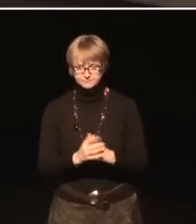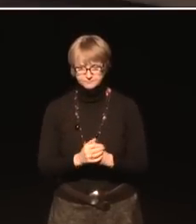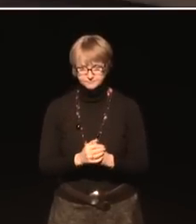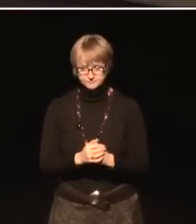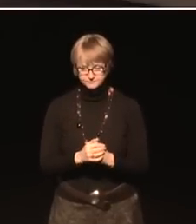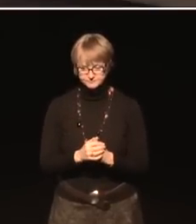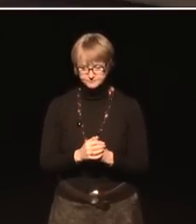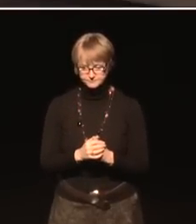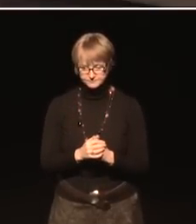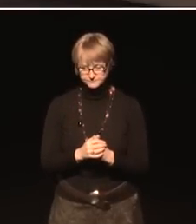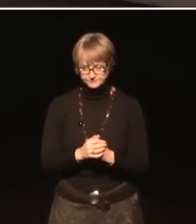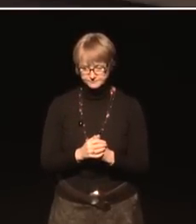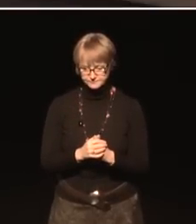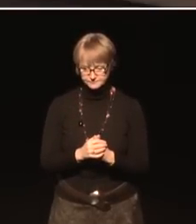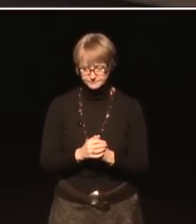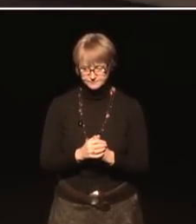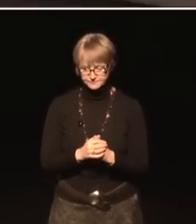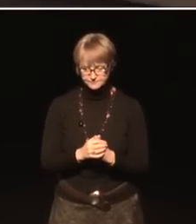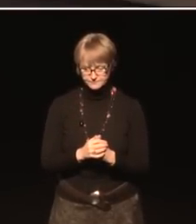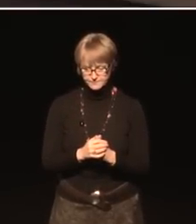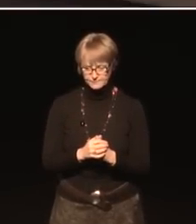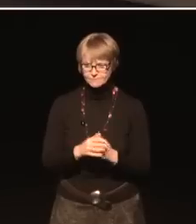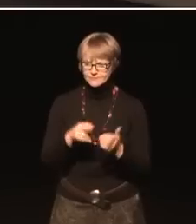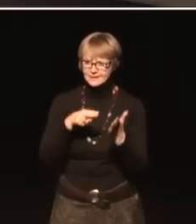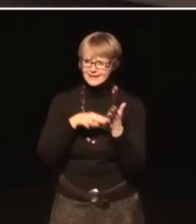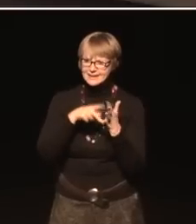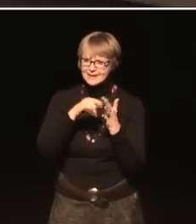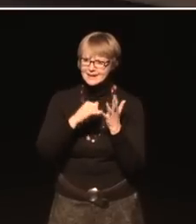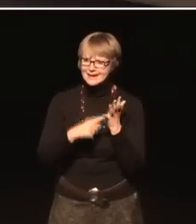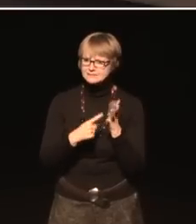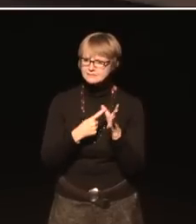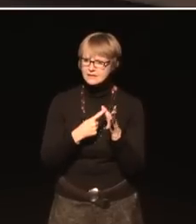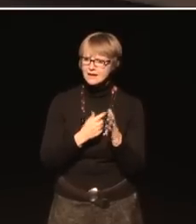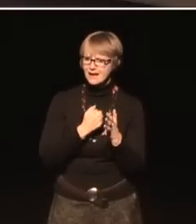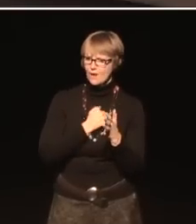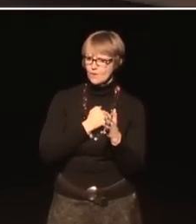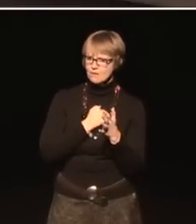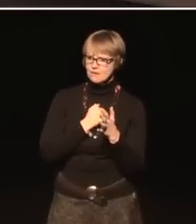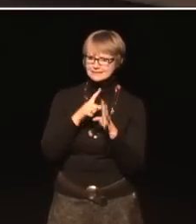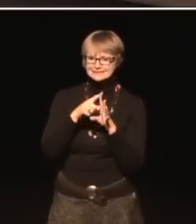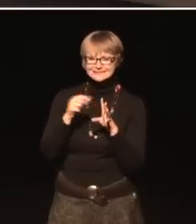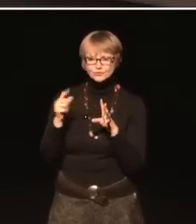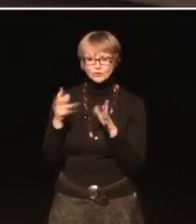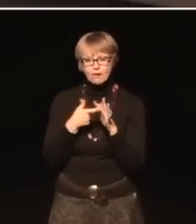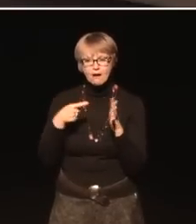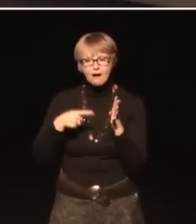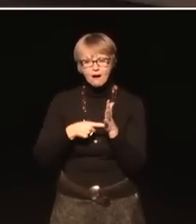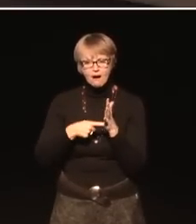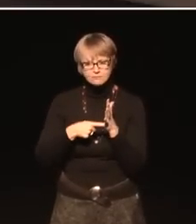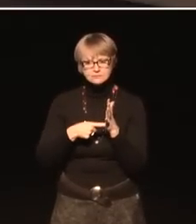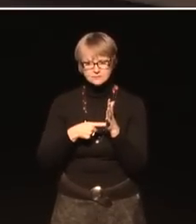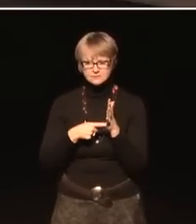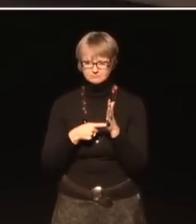For instance, in our Nesta digital art project, Flatland, we're leading research